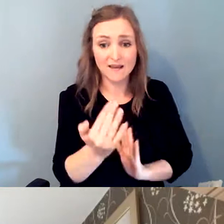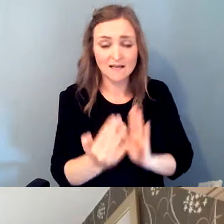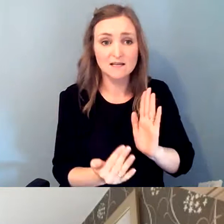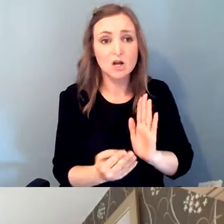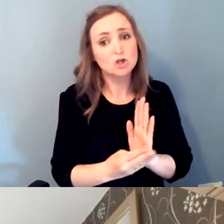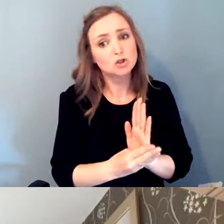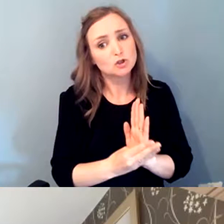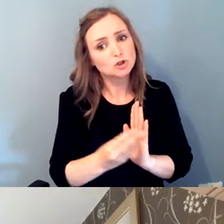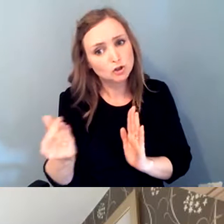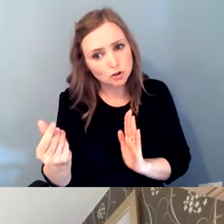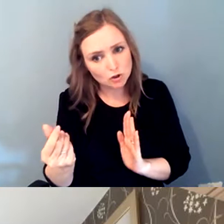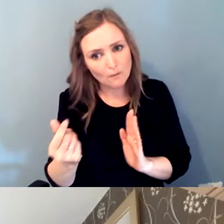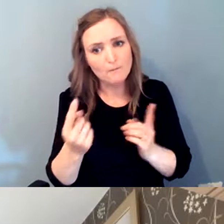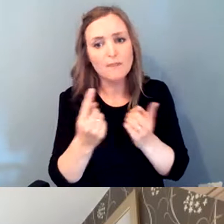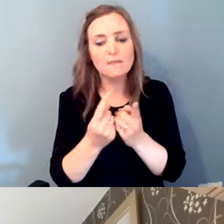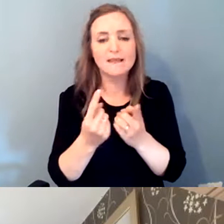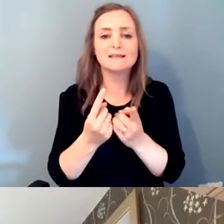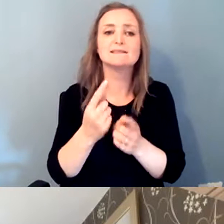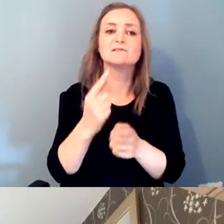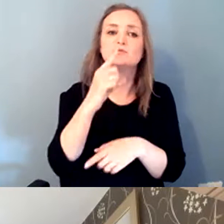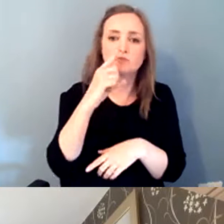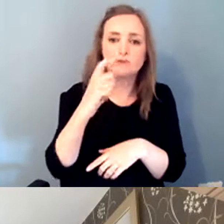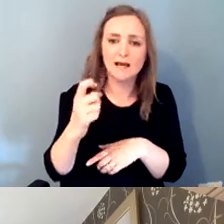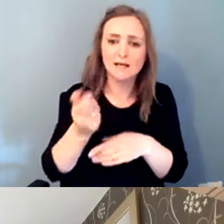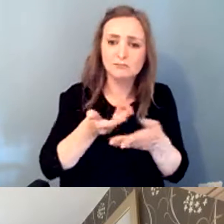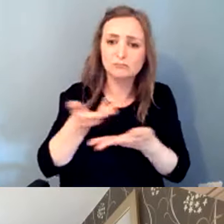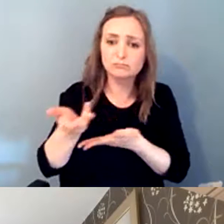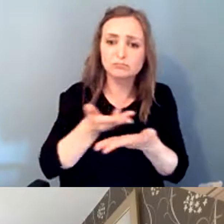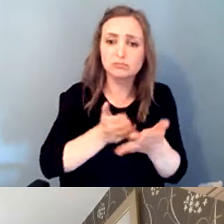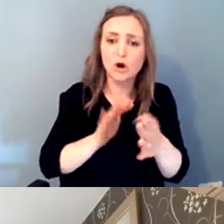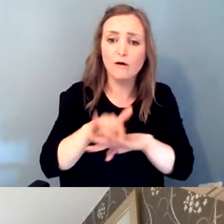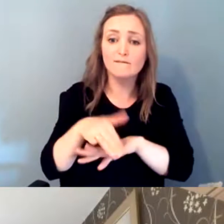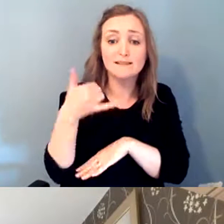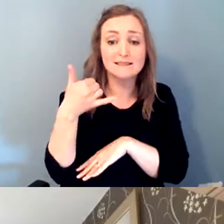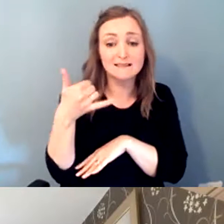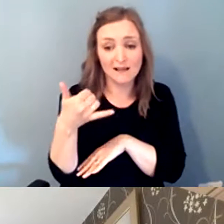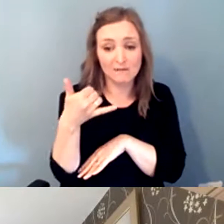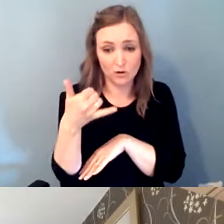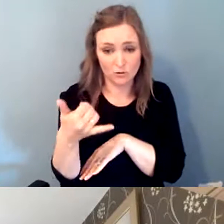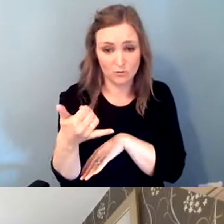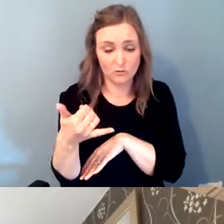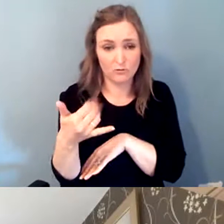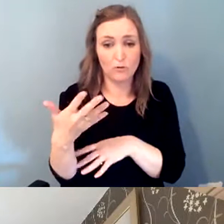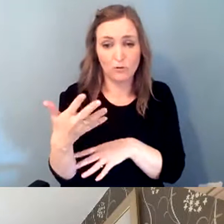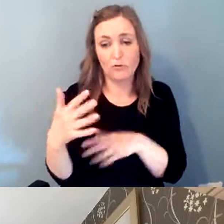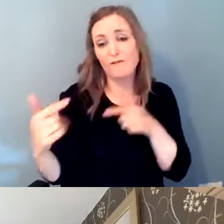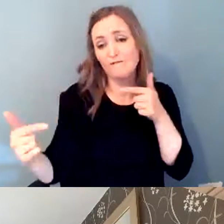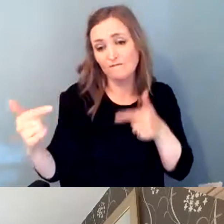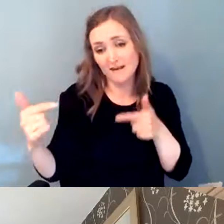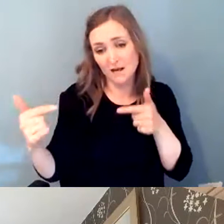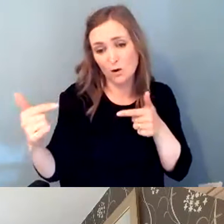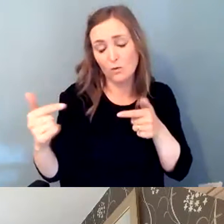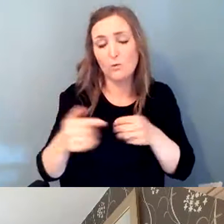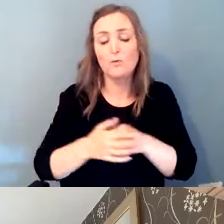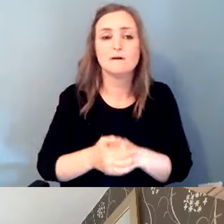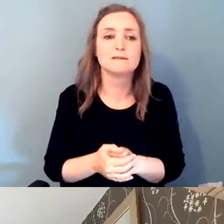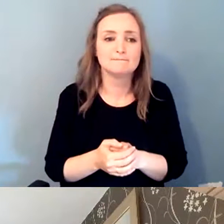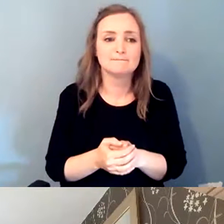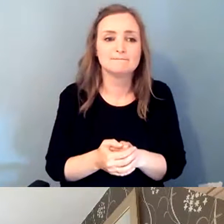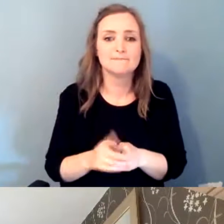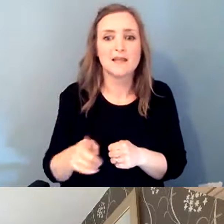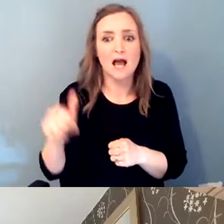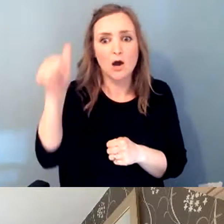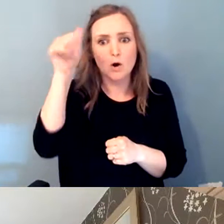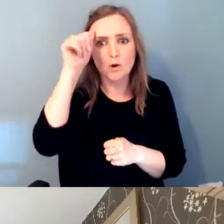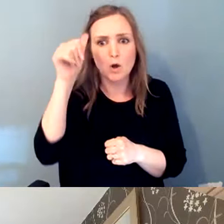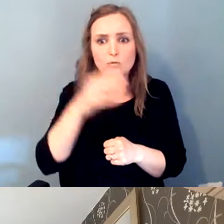a non-face-to-face basis. And although I hear what you're saying, that some of those things the patient may prefer to be seen in person,